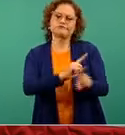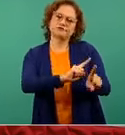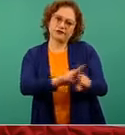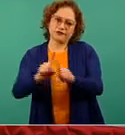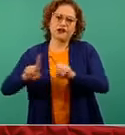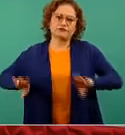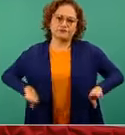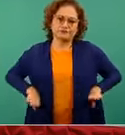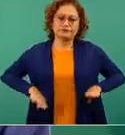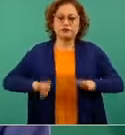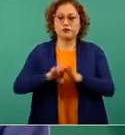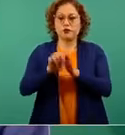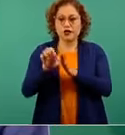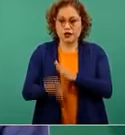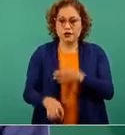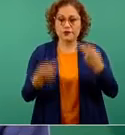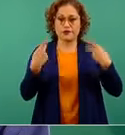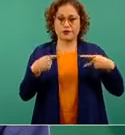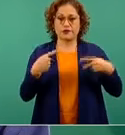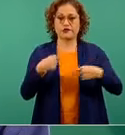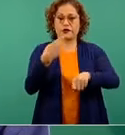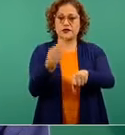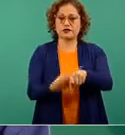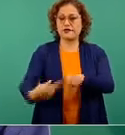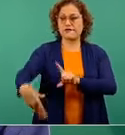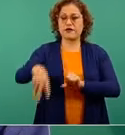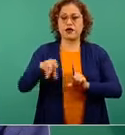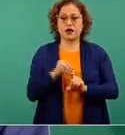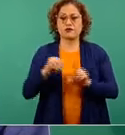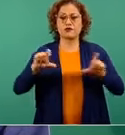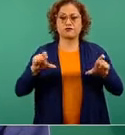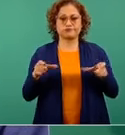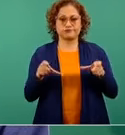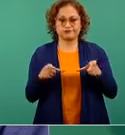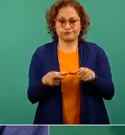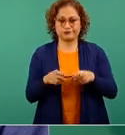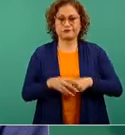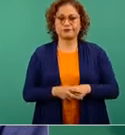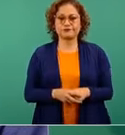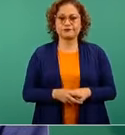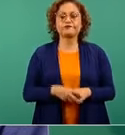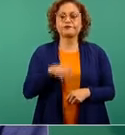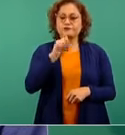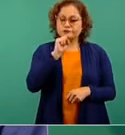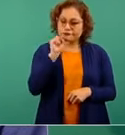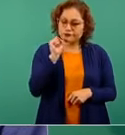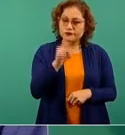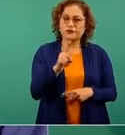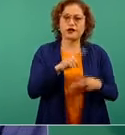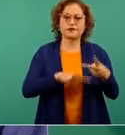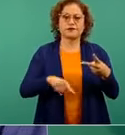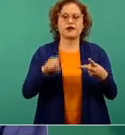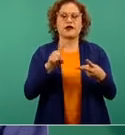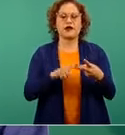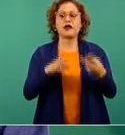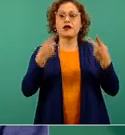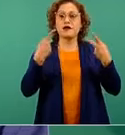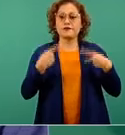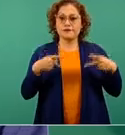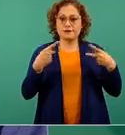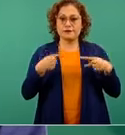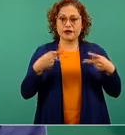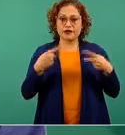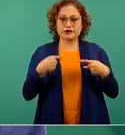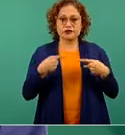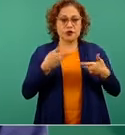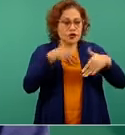a diminution of the number of people infected, that are registered every day, a diminution of the number of people who need